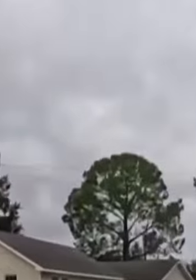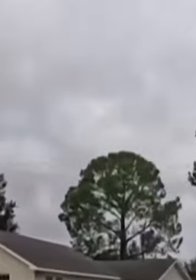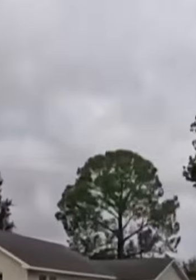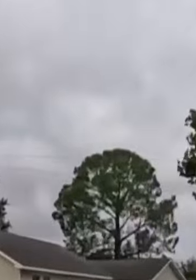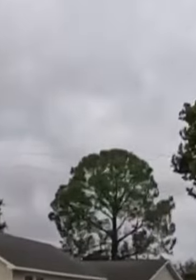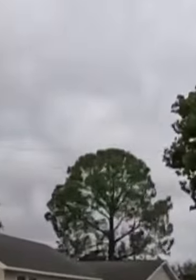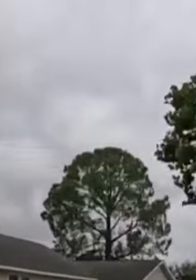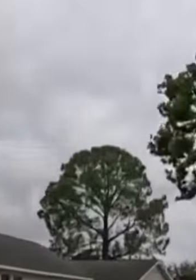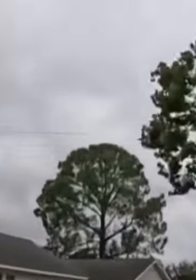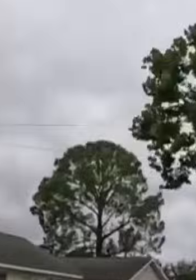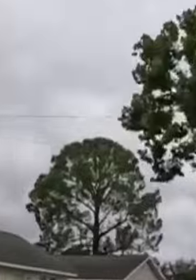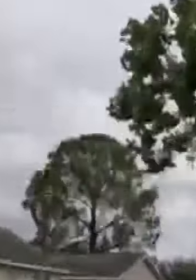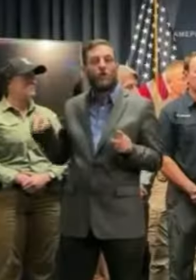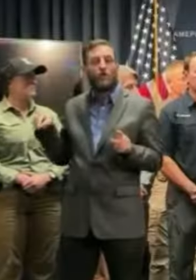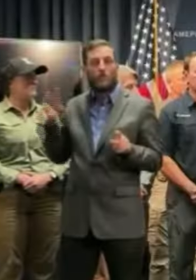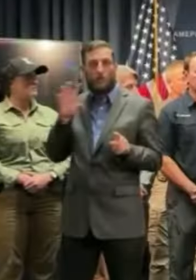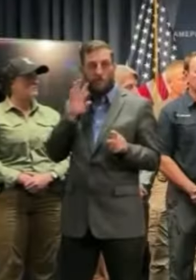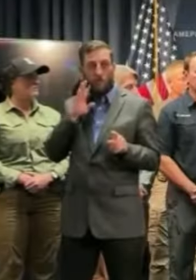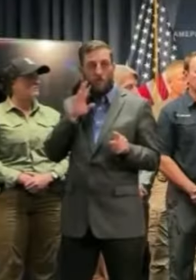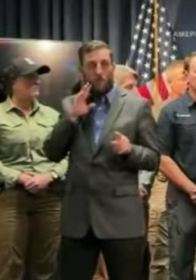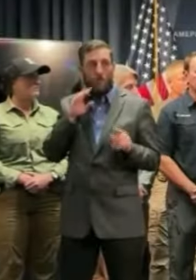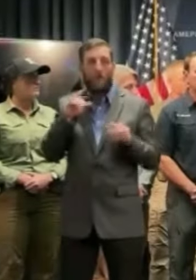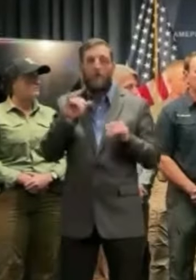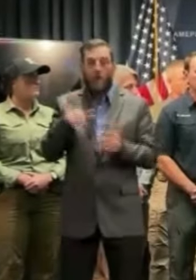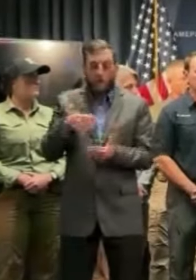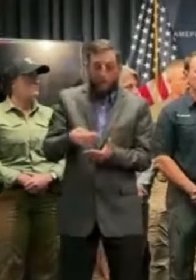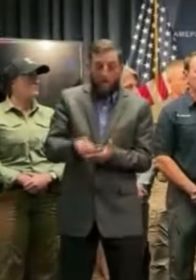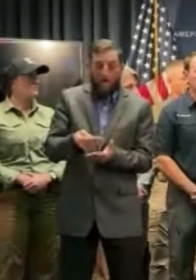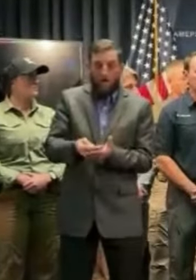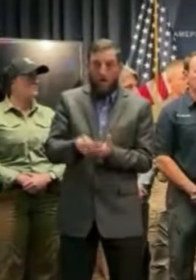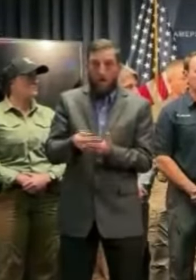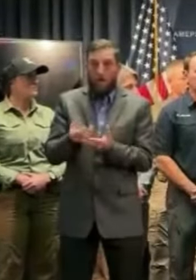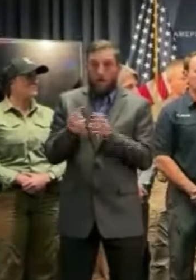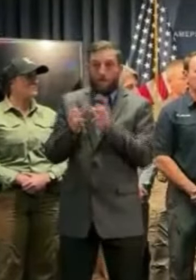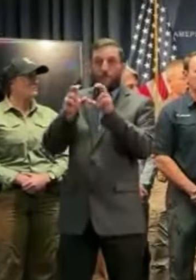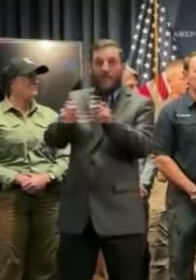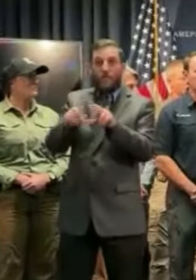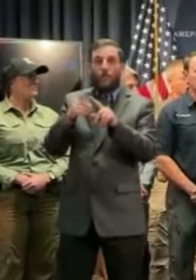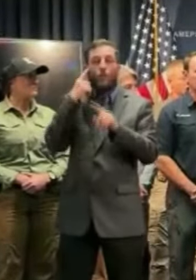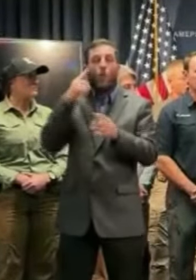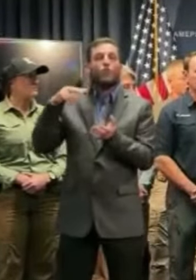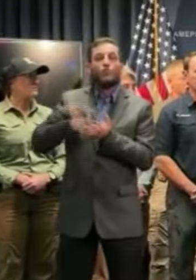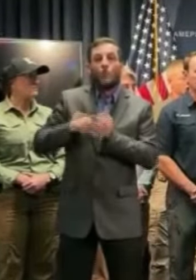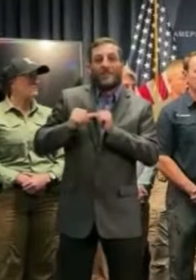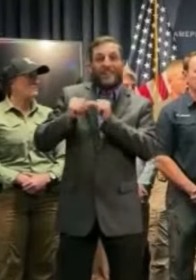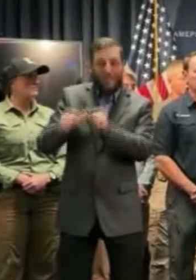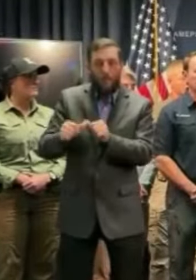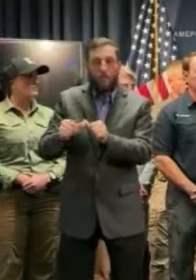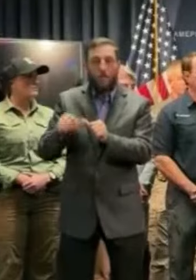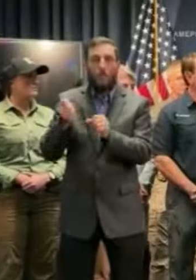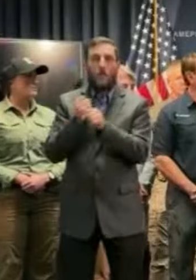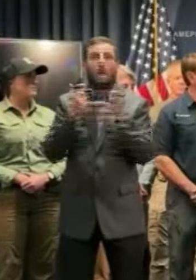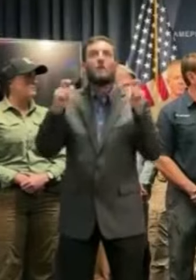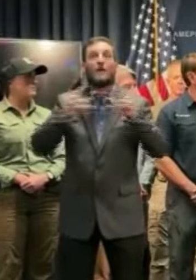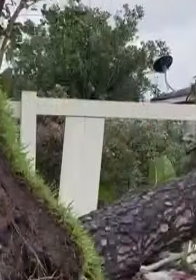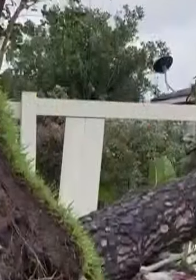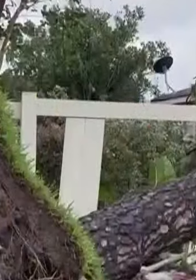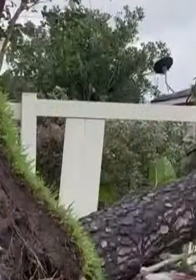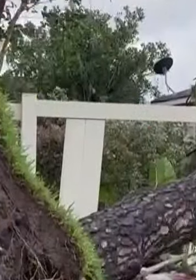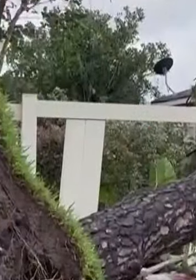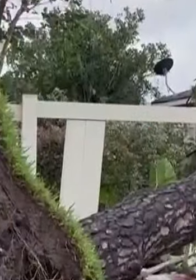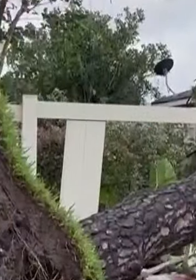protection infrastructure paid off. The amount of money invested in resilience has really made a difference, from the power outages to the number of homes